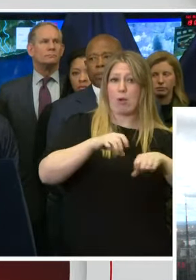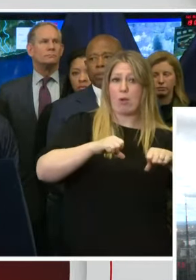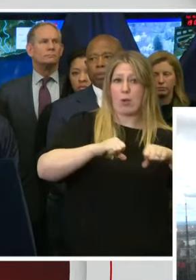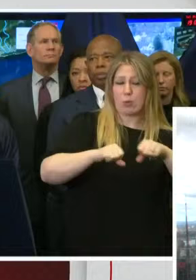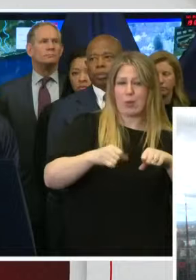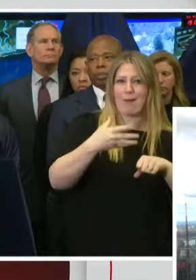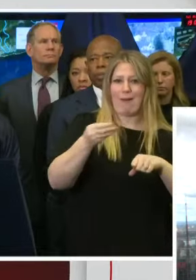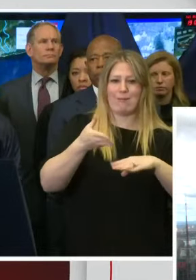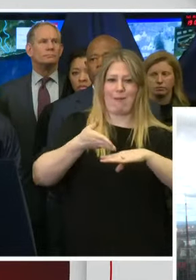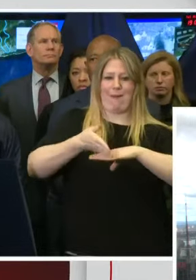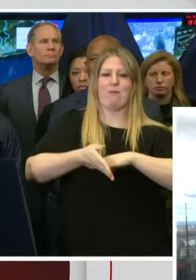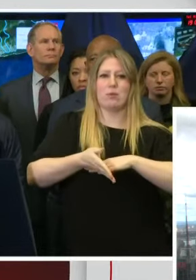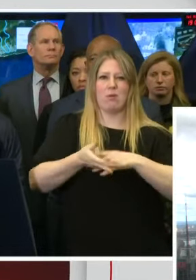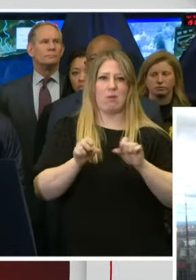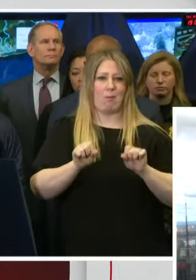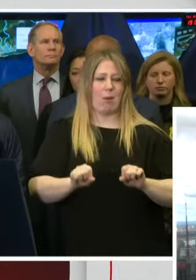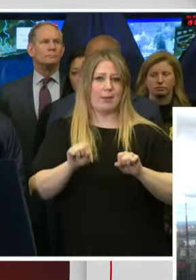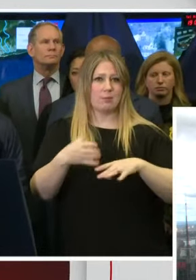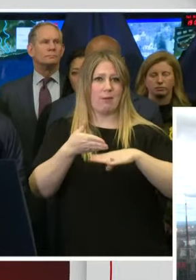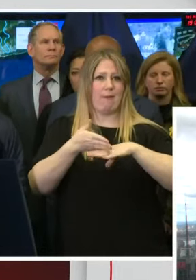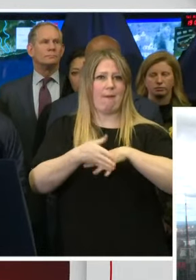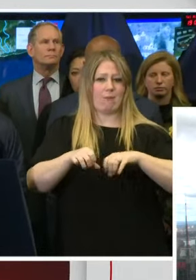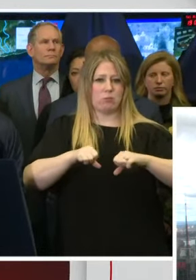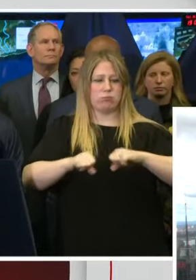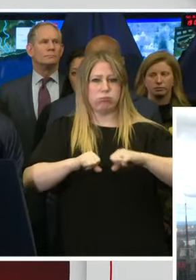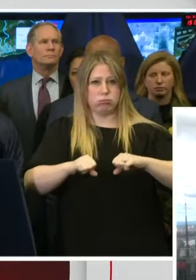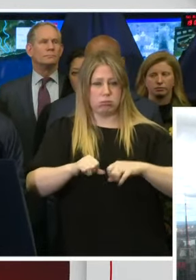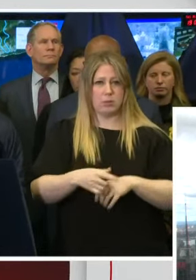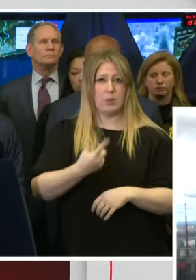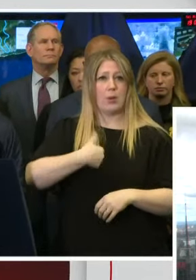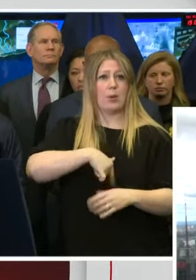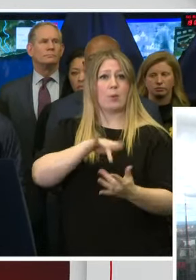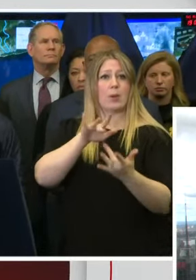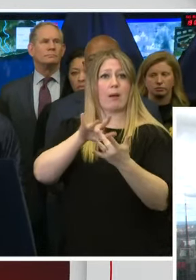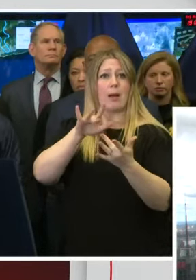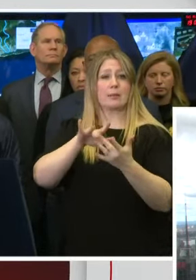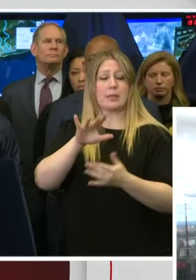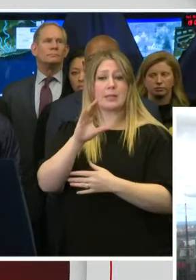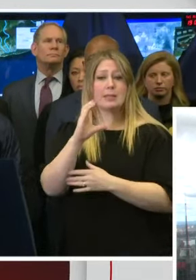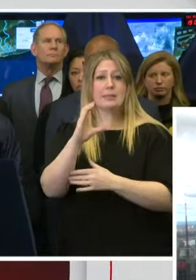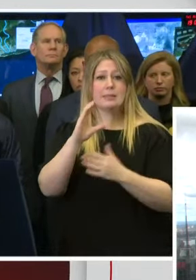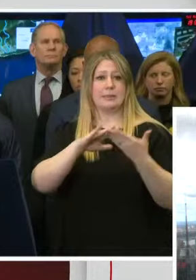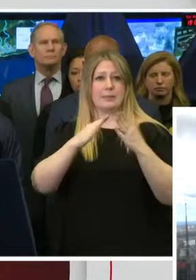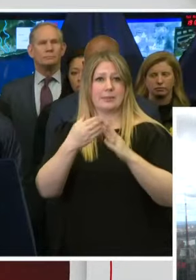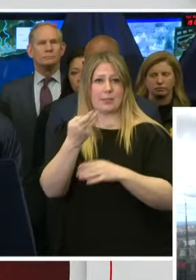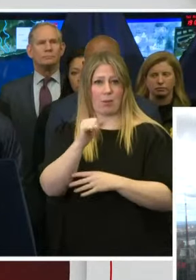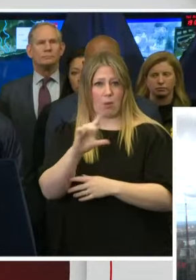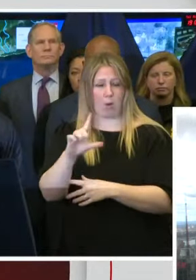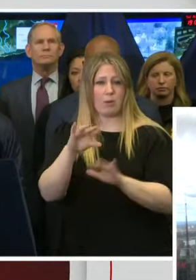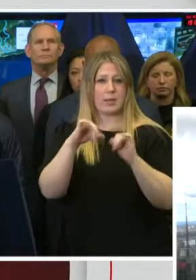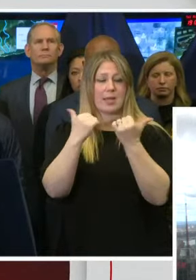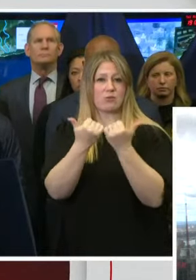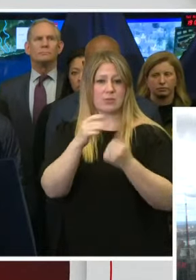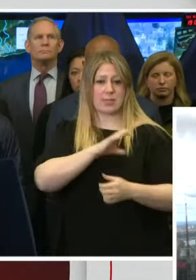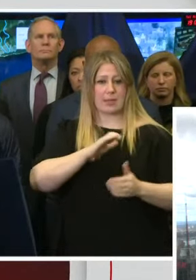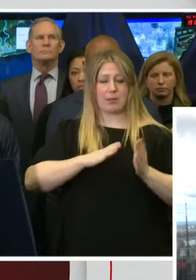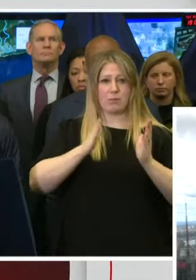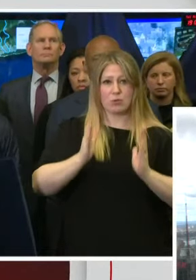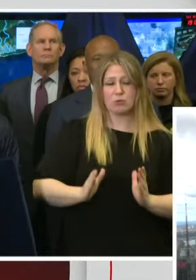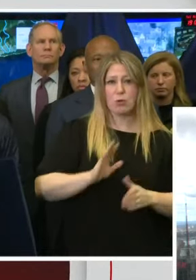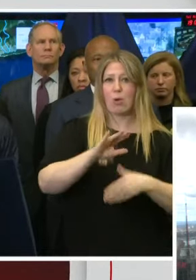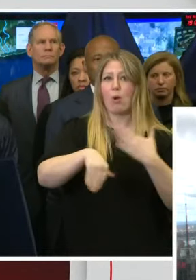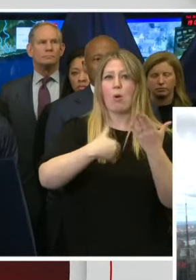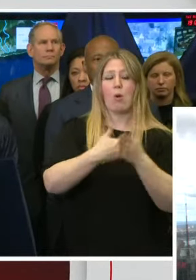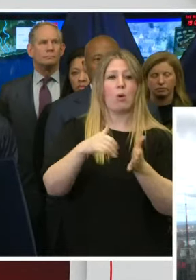of aftershocks. We contacted our city hall and agency commissioners, as well as all of our partners at the federal and state